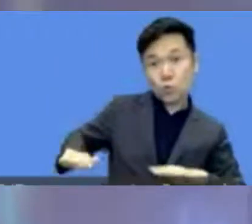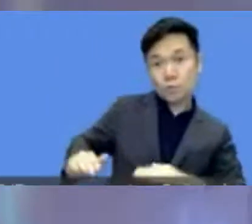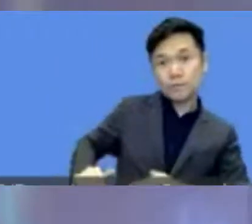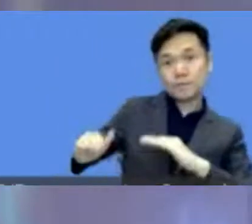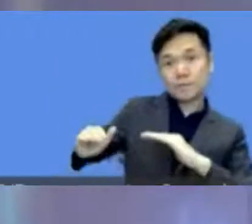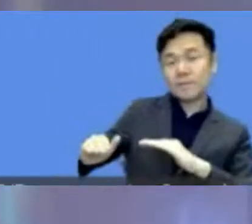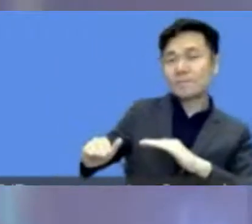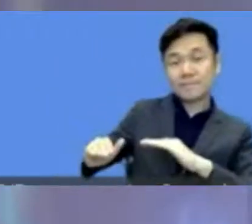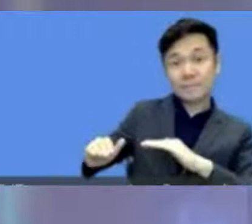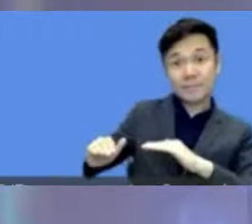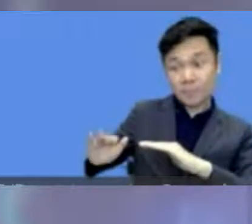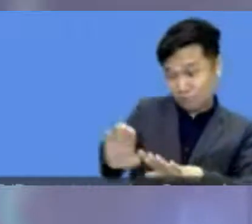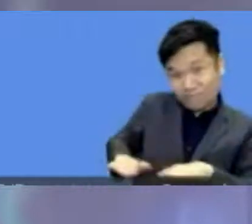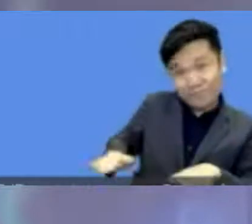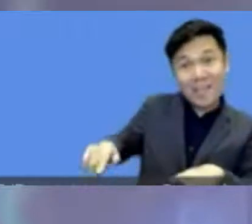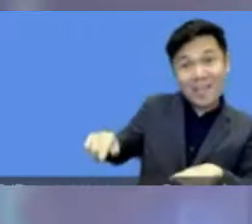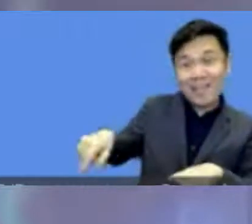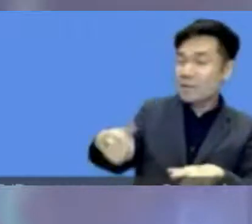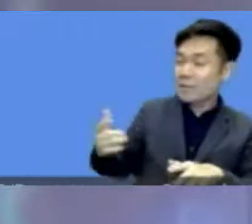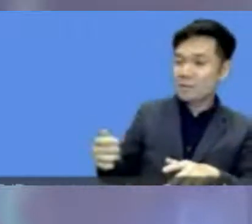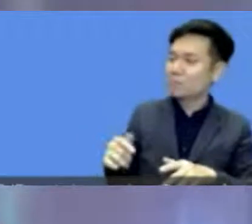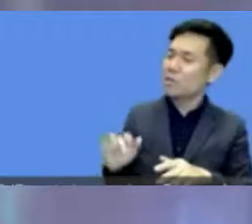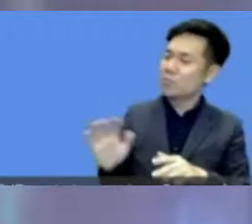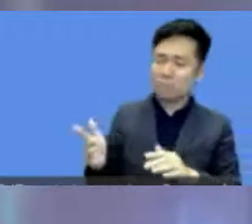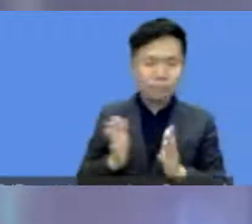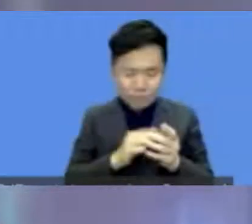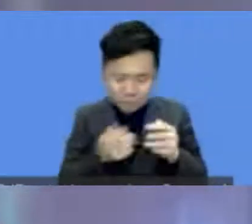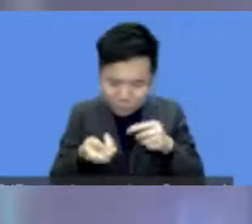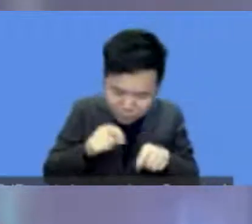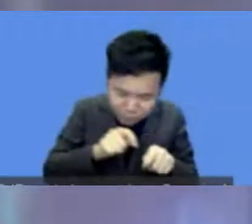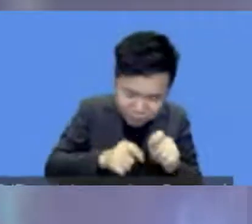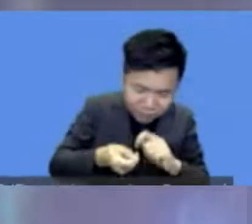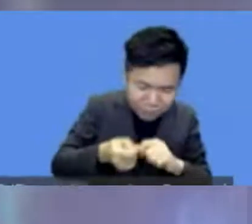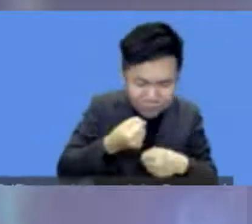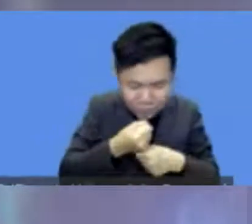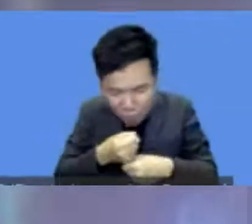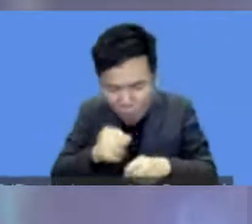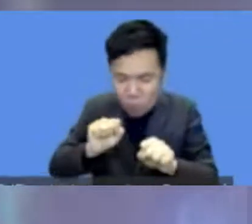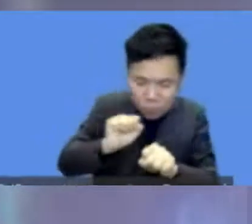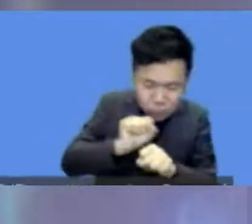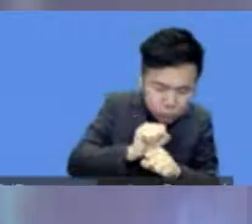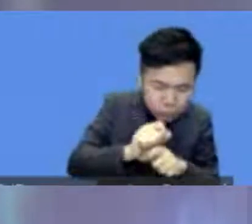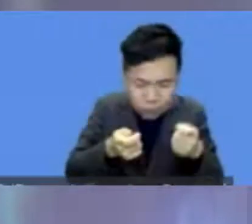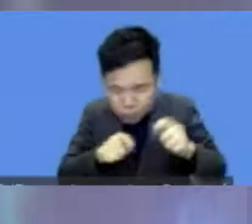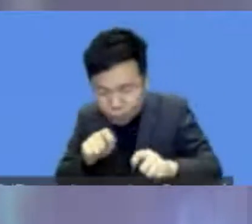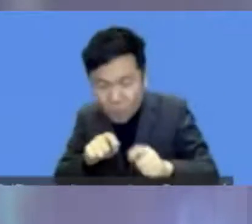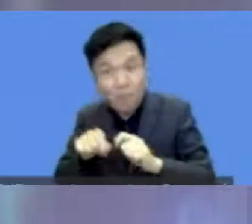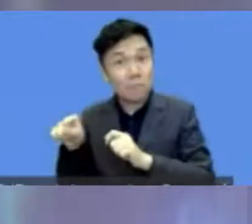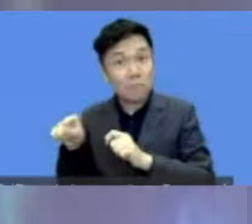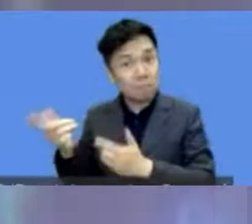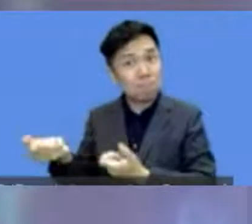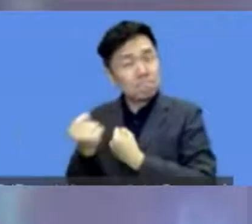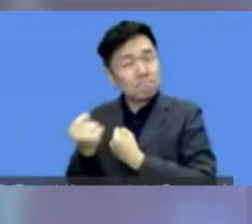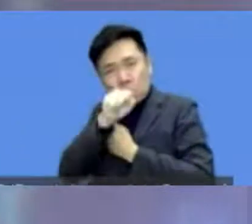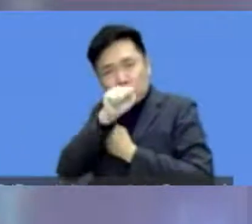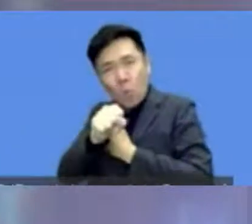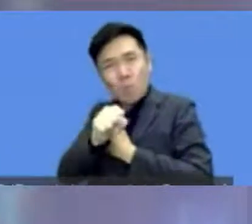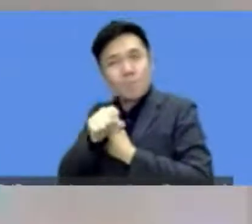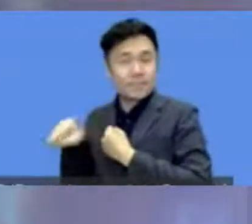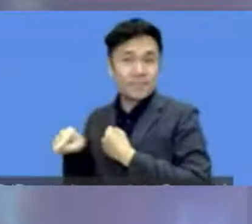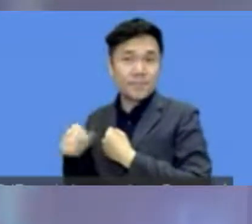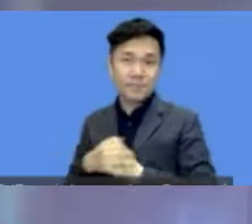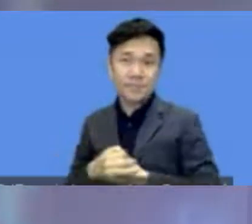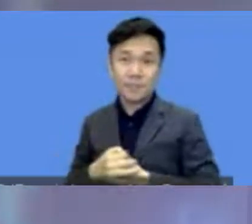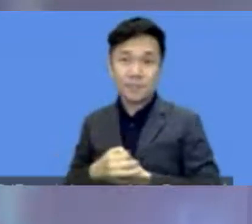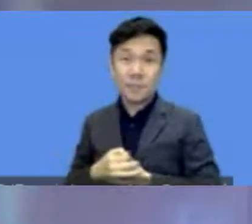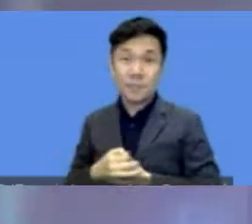hands-on activities. Excuse me, hands-on activities, so we would give them